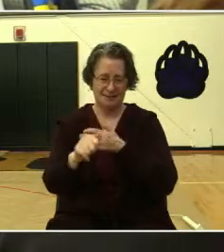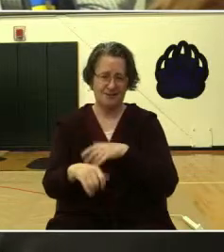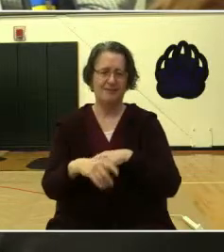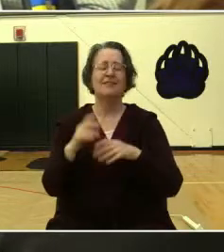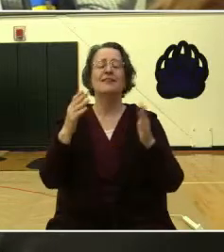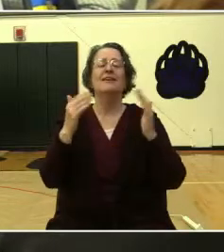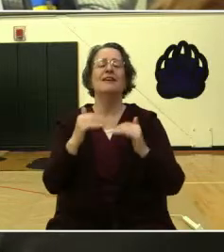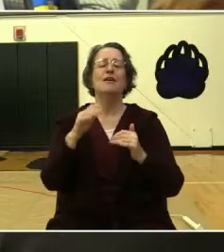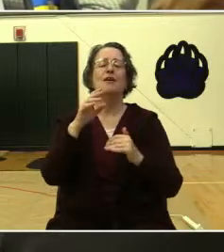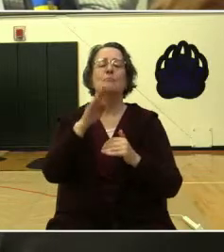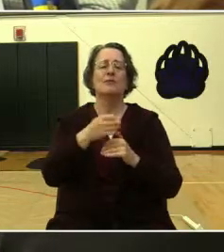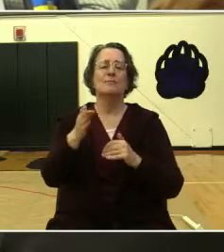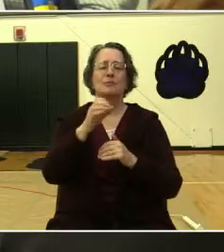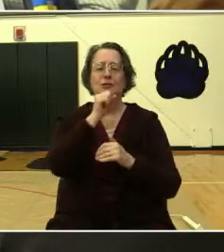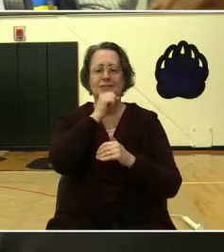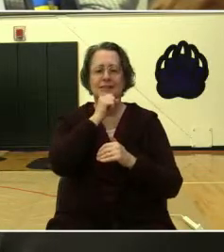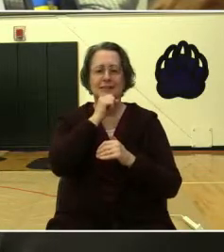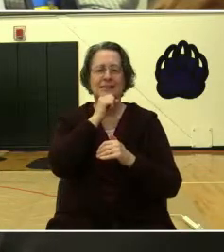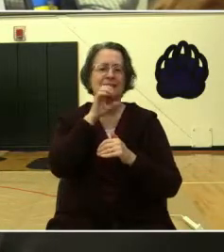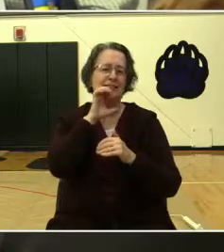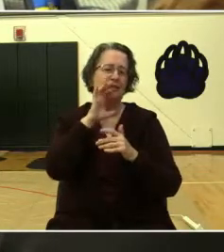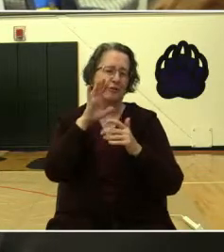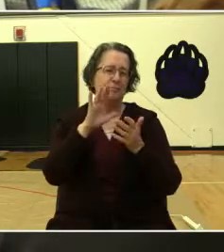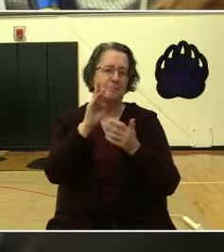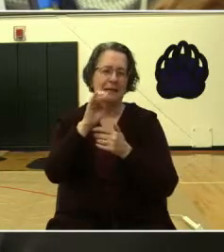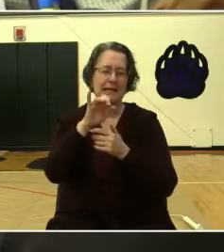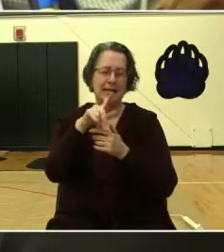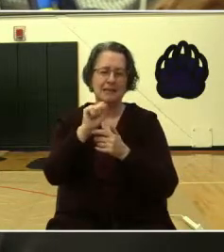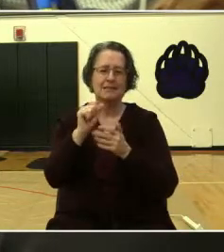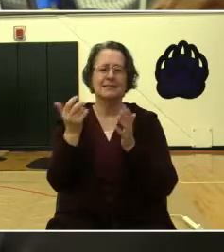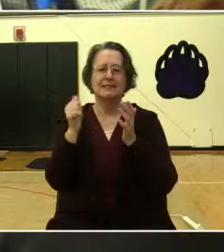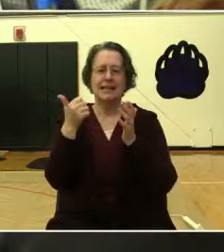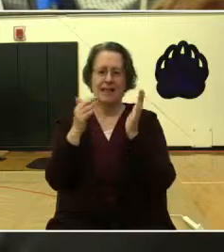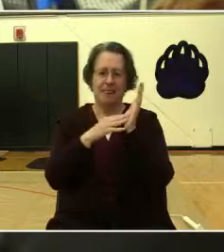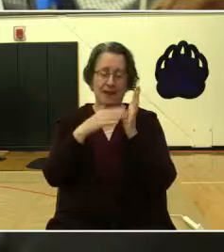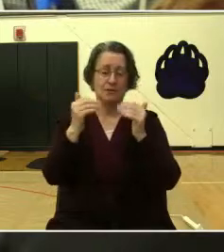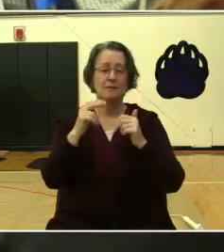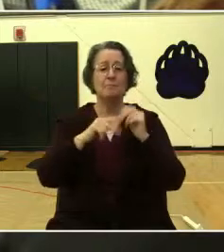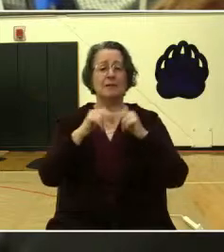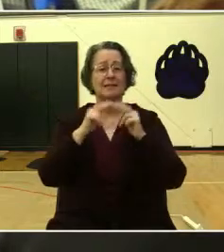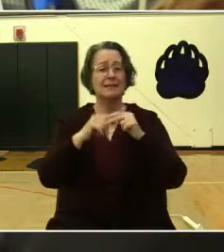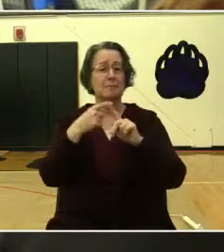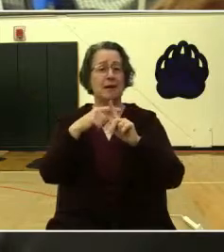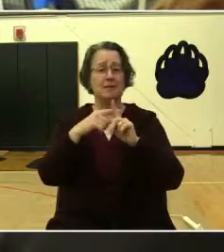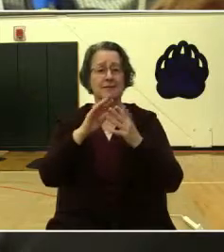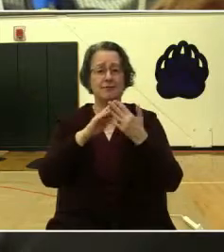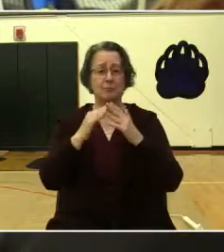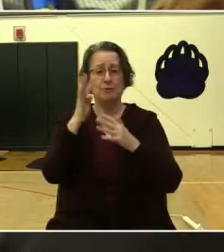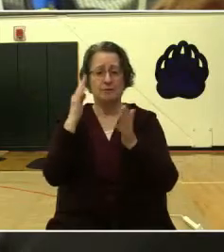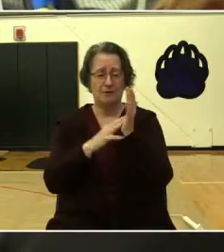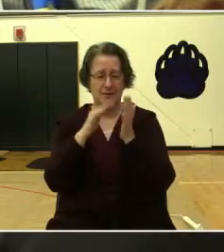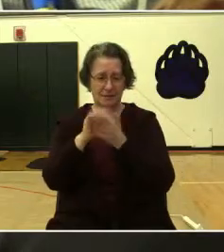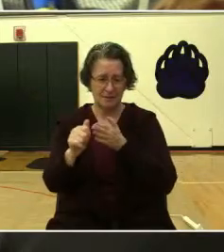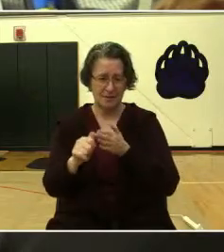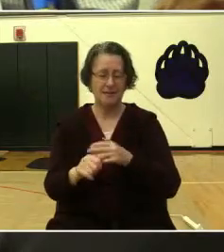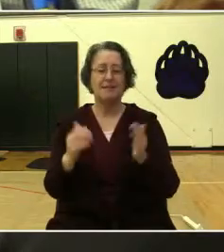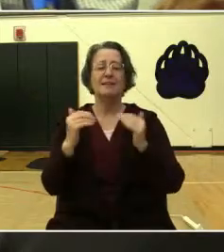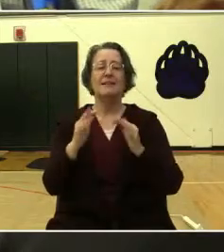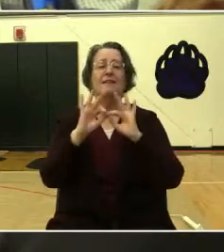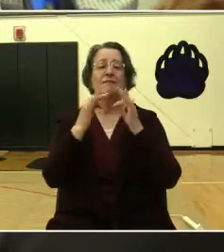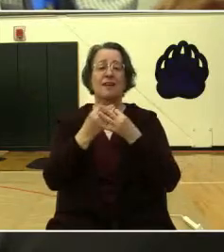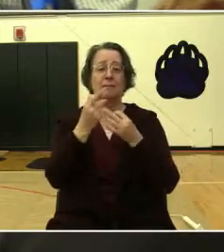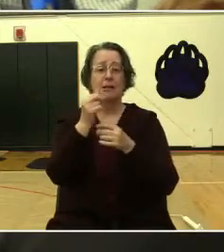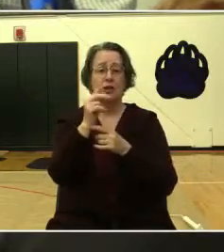Brattle bro senior meals $10,000 building a positive Community $4,000 Family